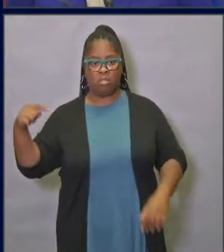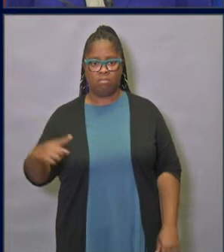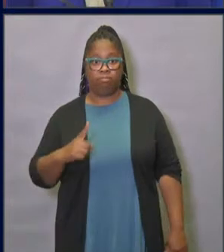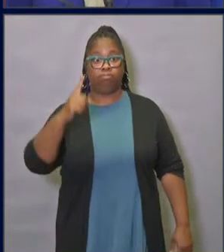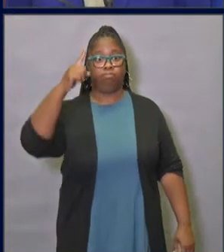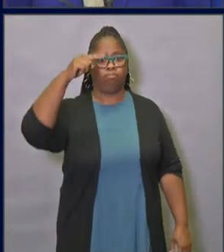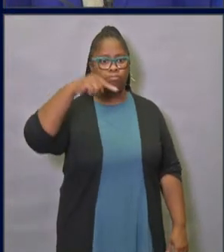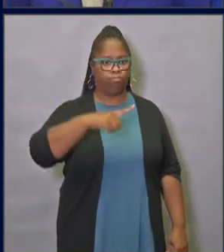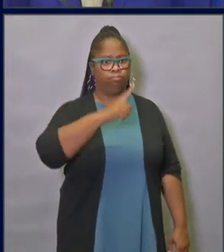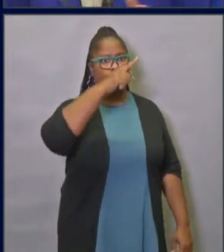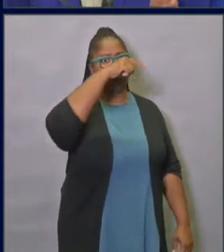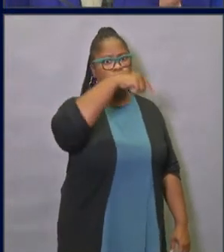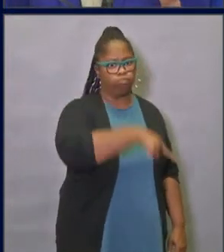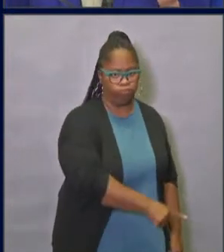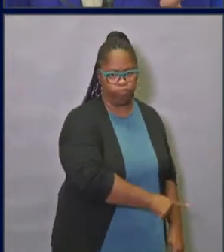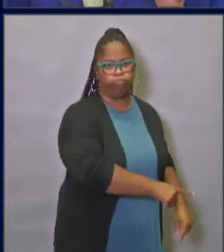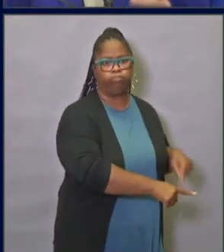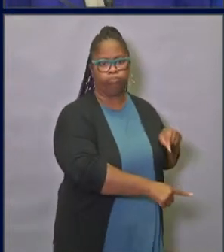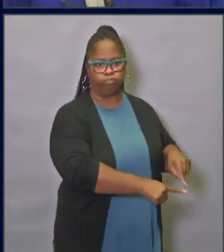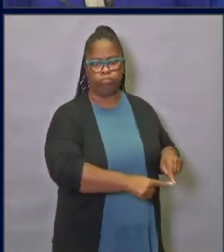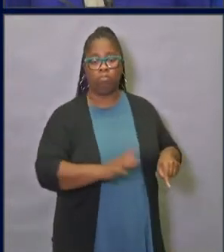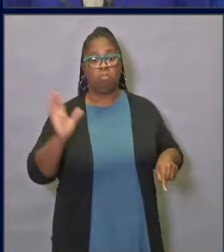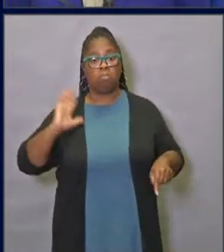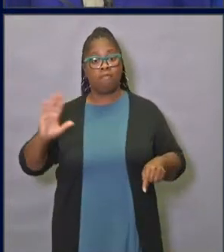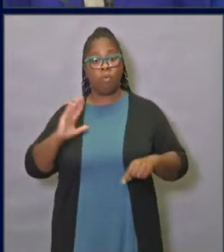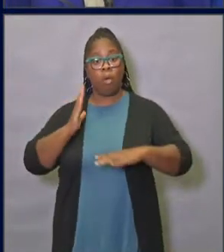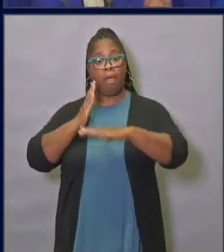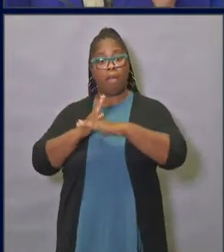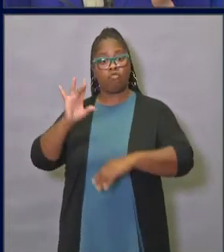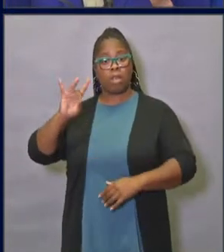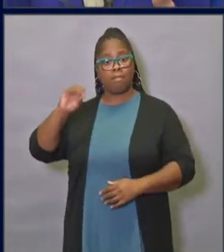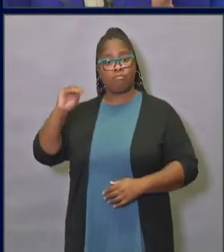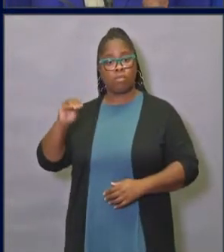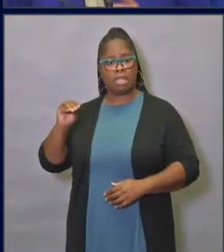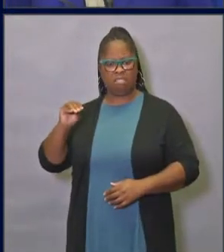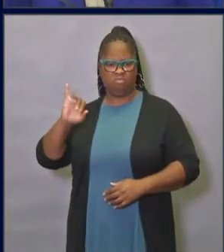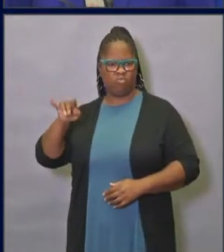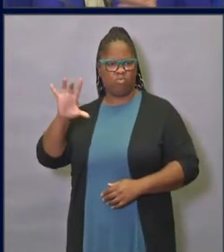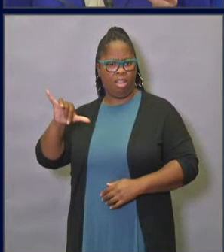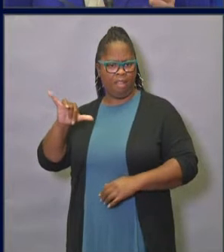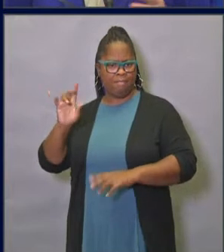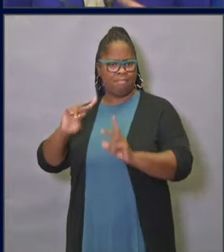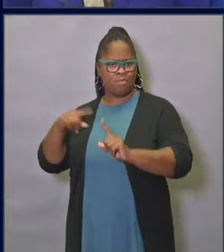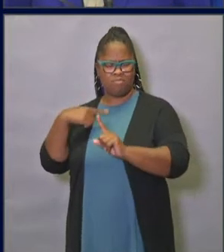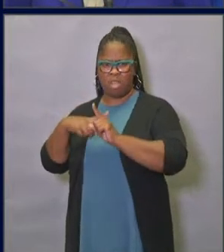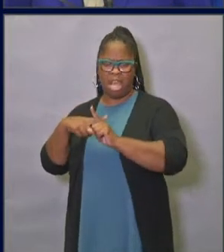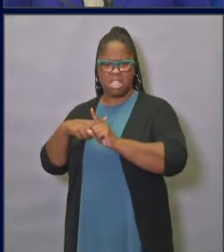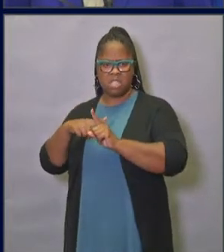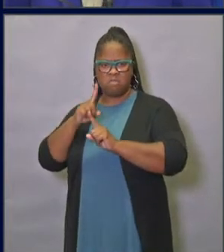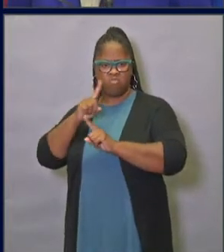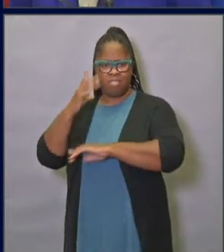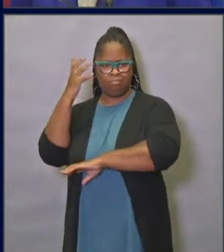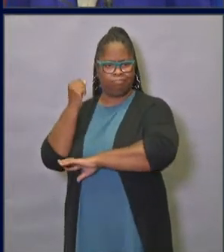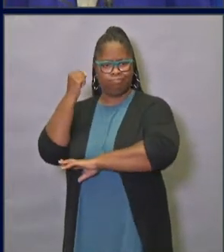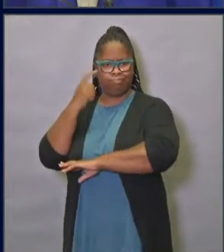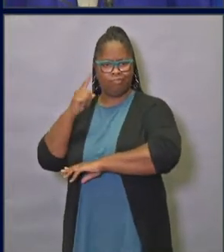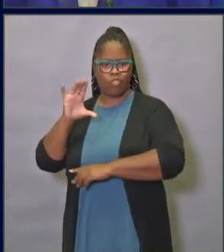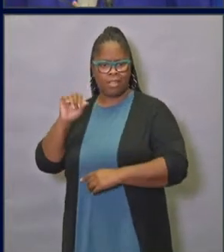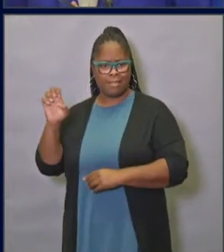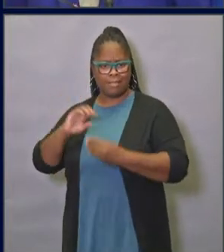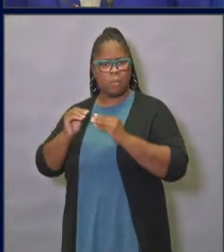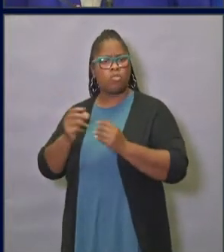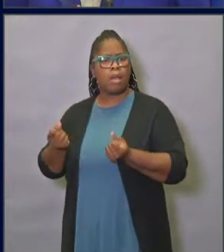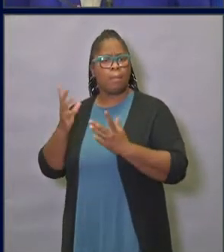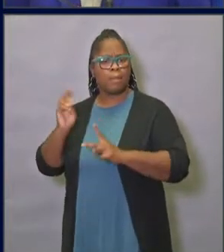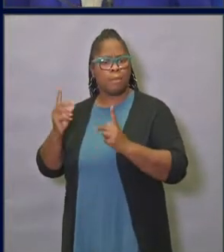has fallen significantly from an average about 8% in July, when we were peaking in terms of our case numbers,